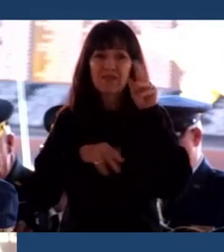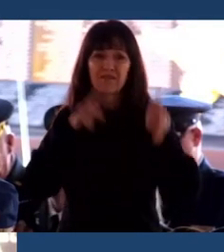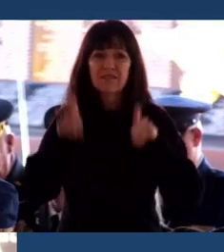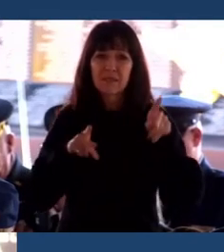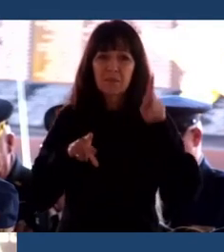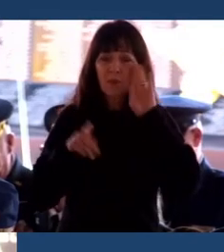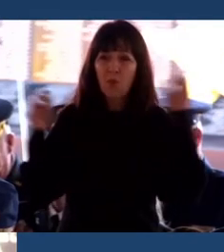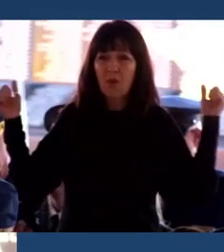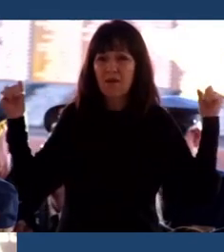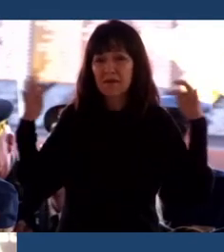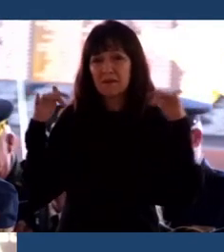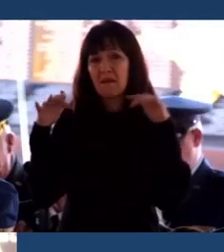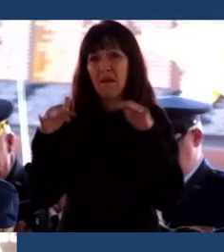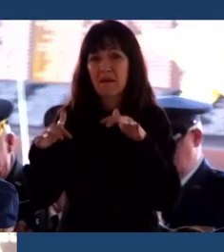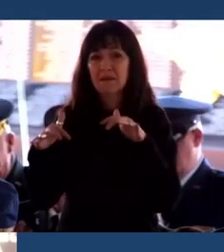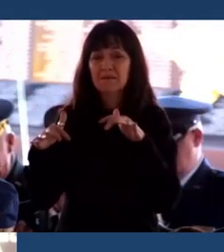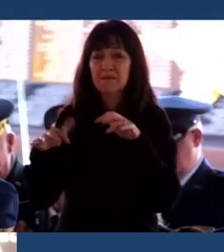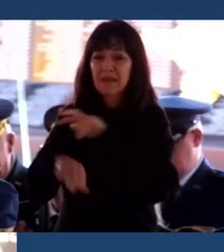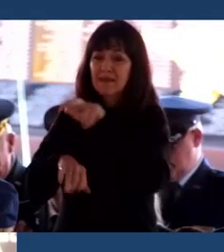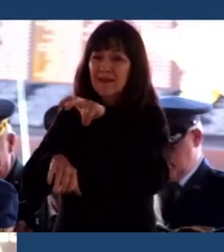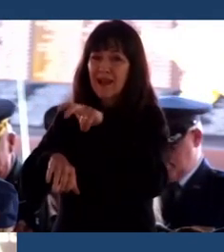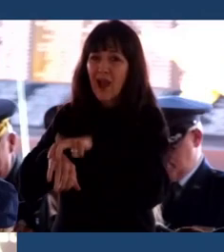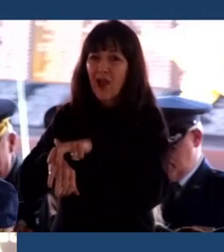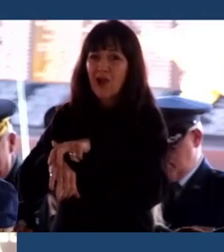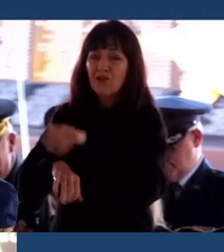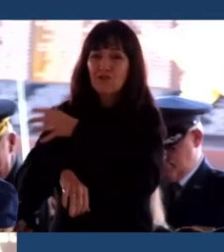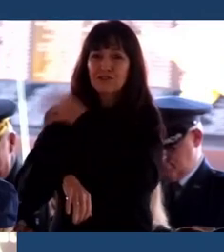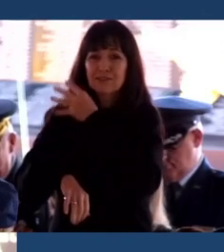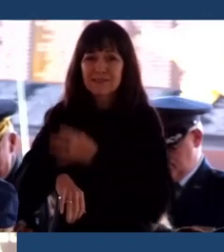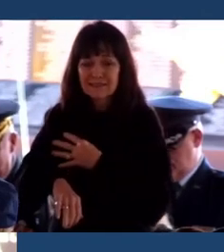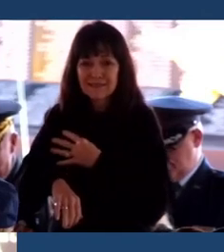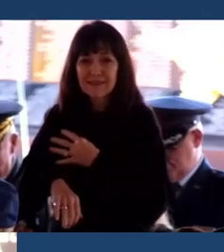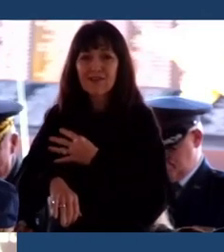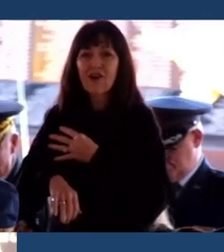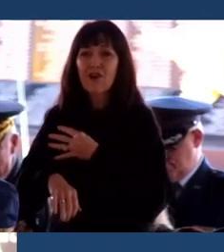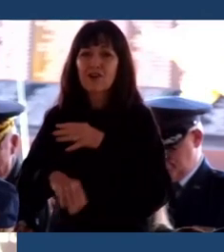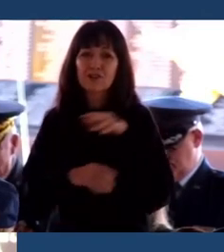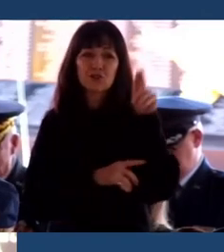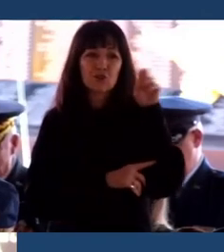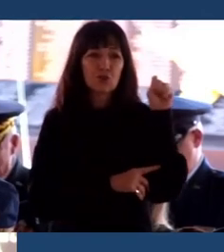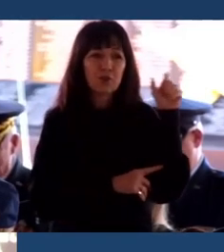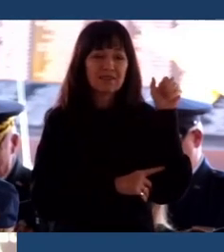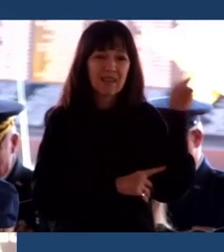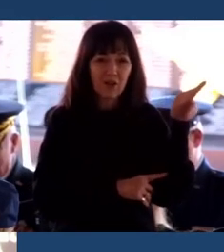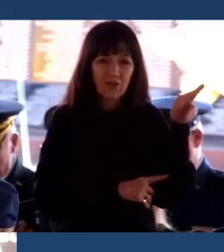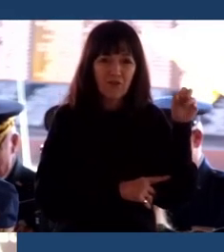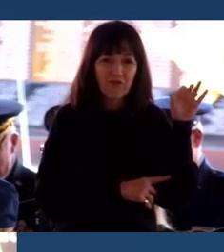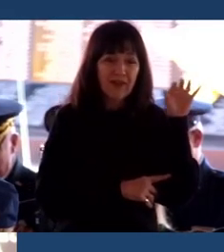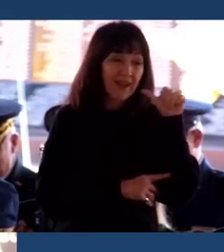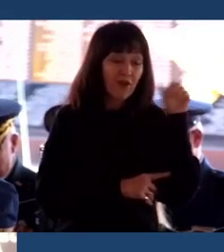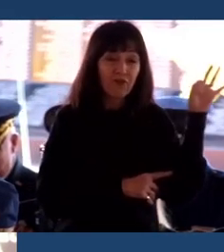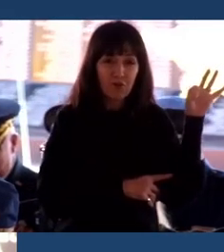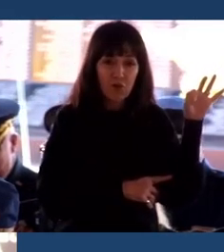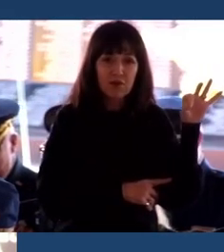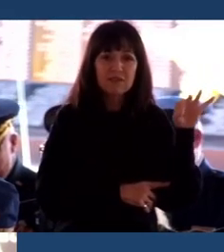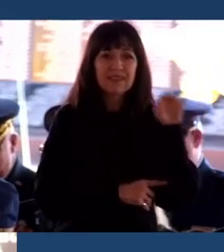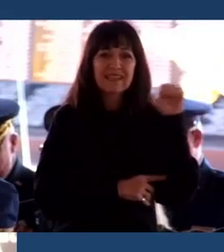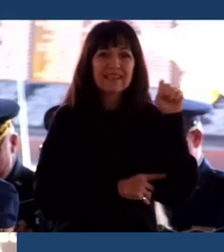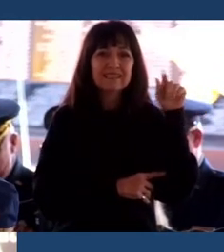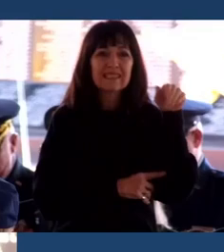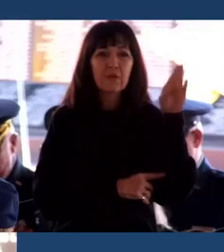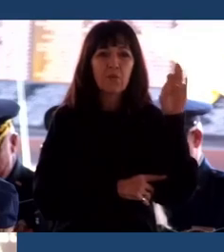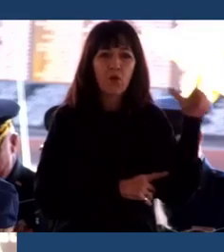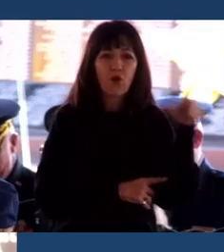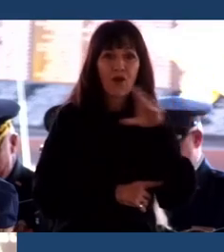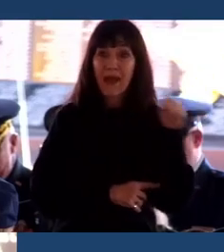attendance. We had an Irish, Scottish bagpiper, a US Air Force jazz band ensemble, and